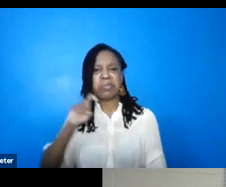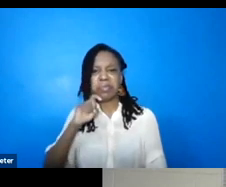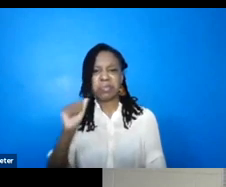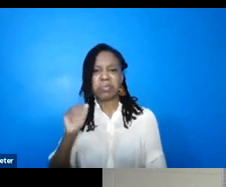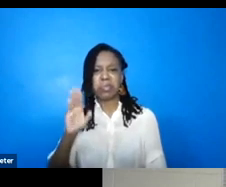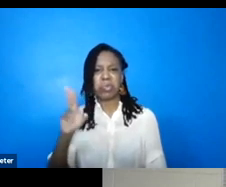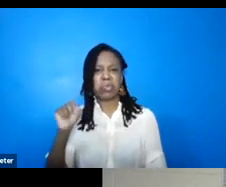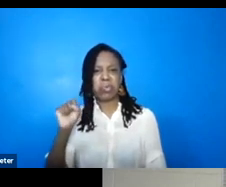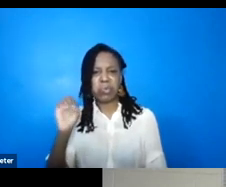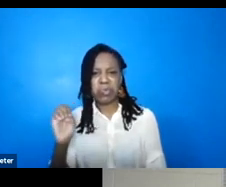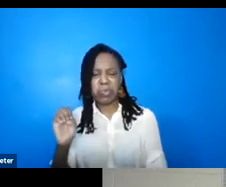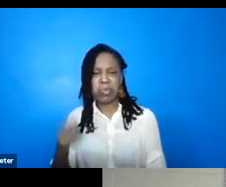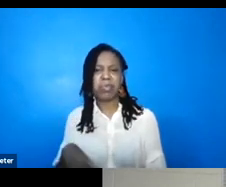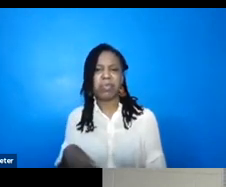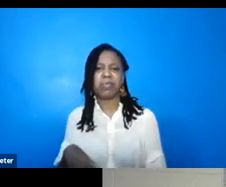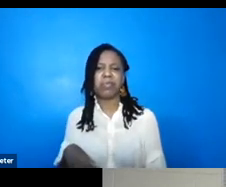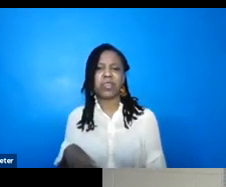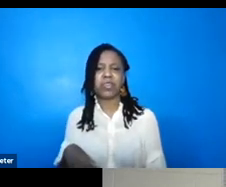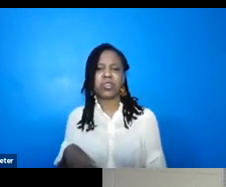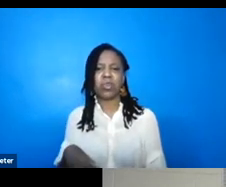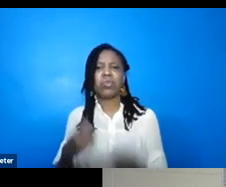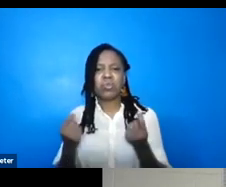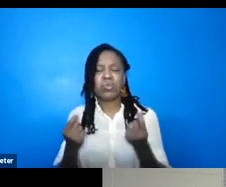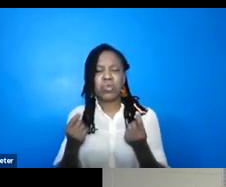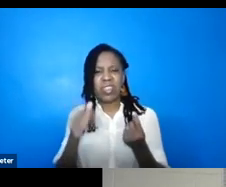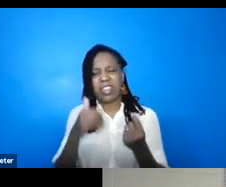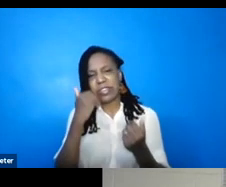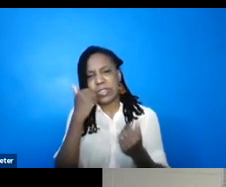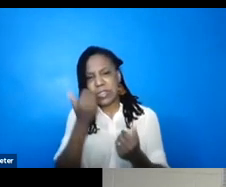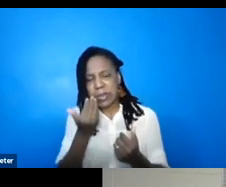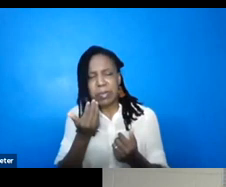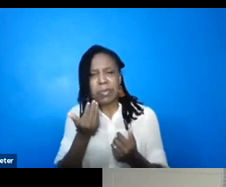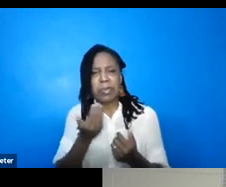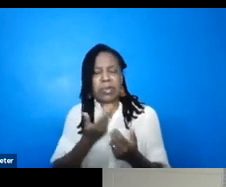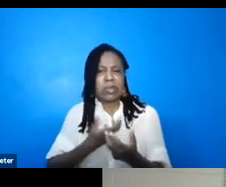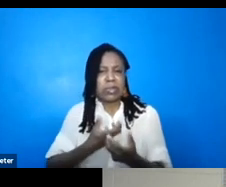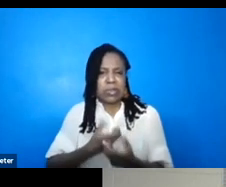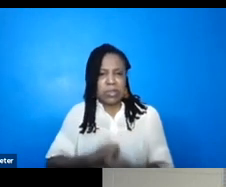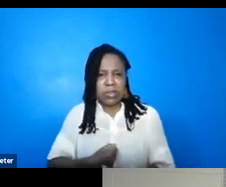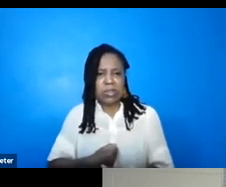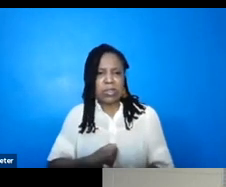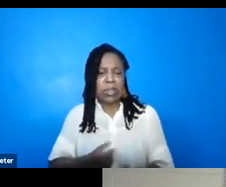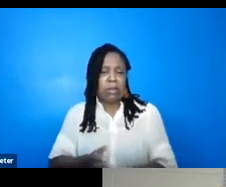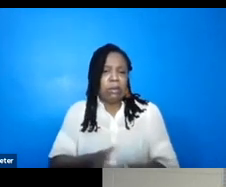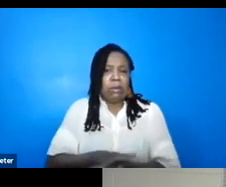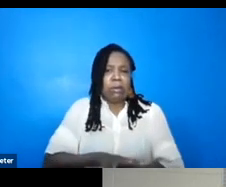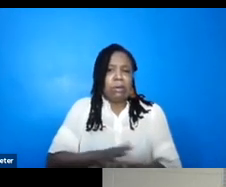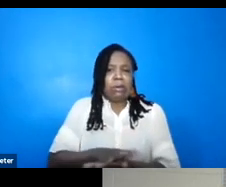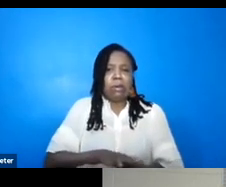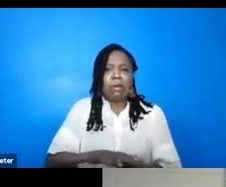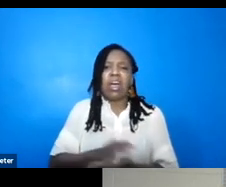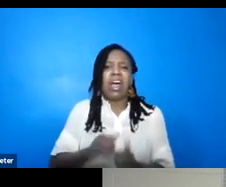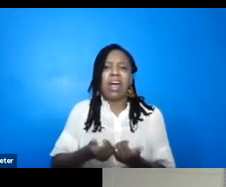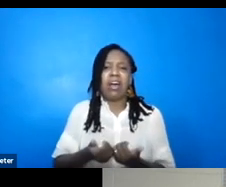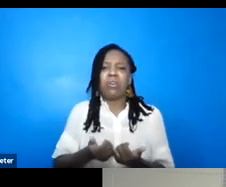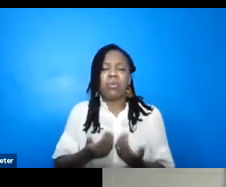leads to anger, leads to suicide? How do we help them heal in that situation to go forward? It's easy to have a conversation about race